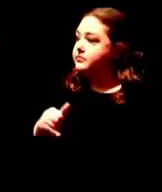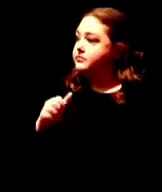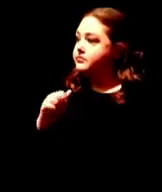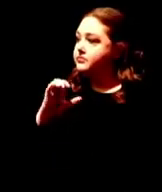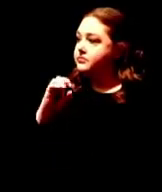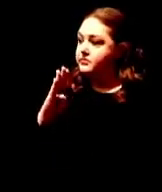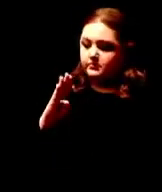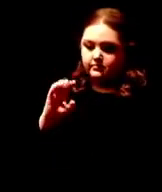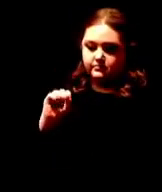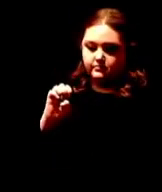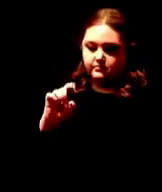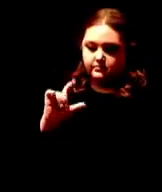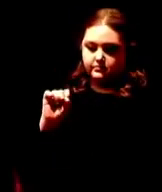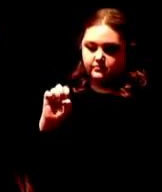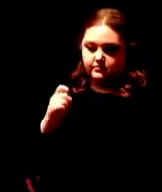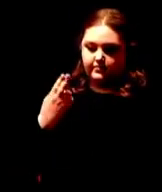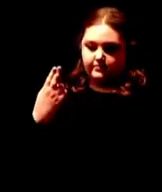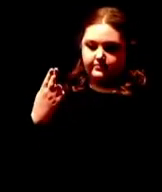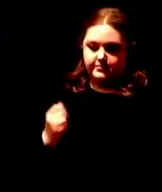Jacob Selseth.